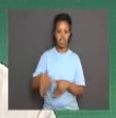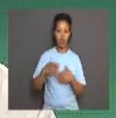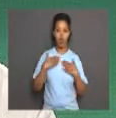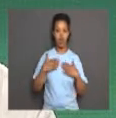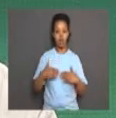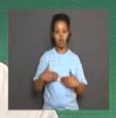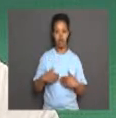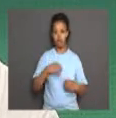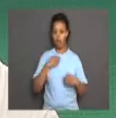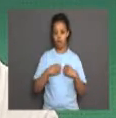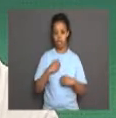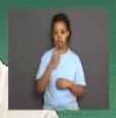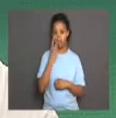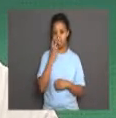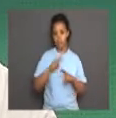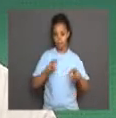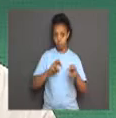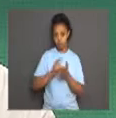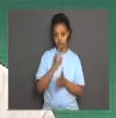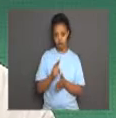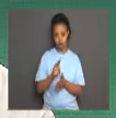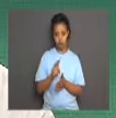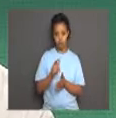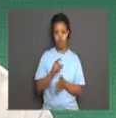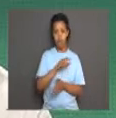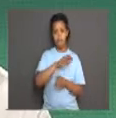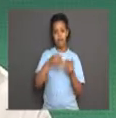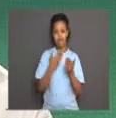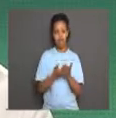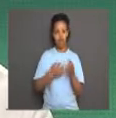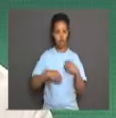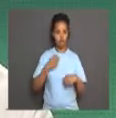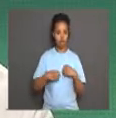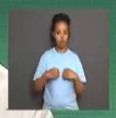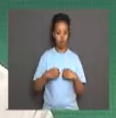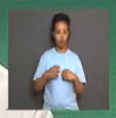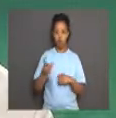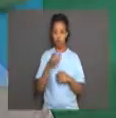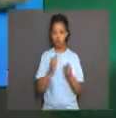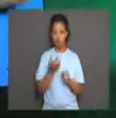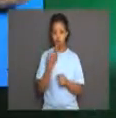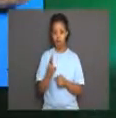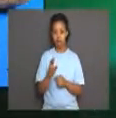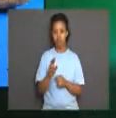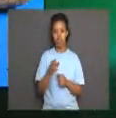organisms. It can be the whole organism or part of the organism.